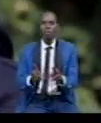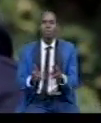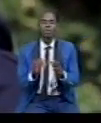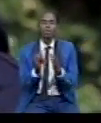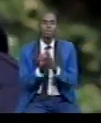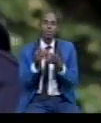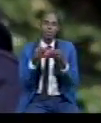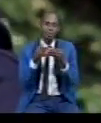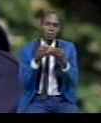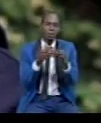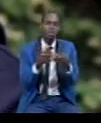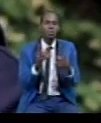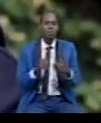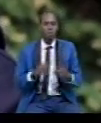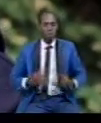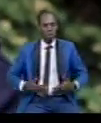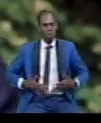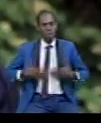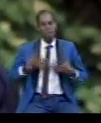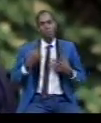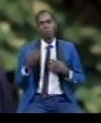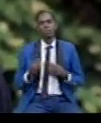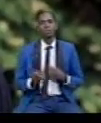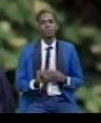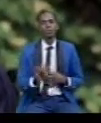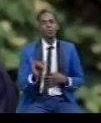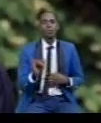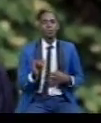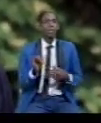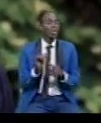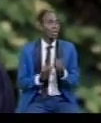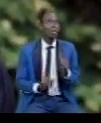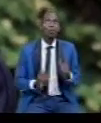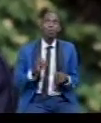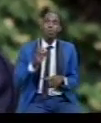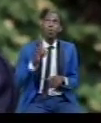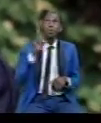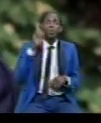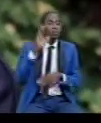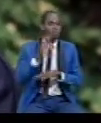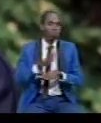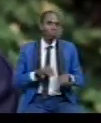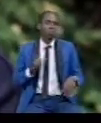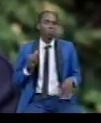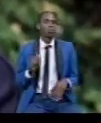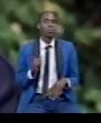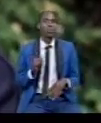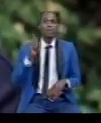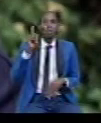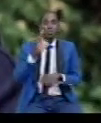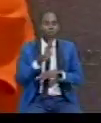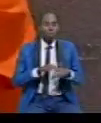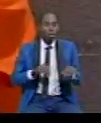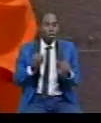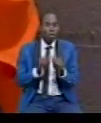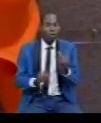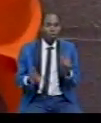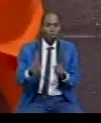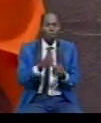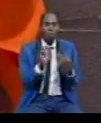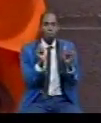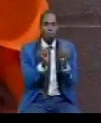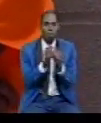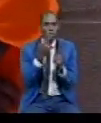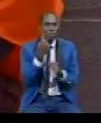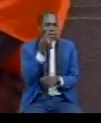that leads to life eternal. Everyone he called them with that